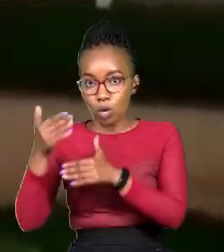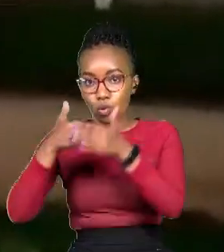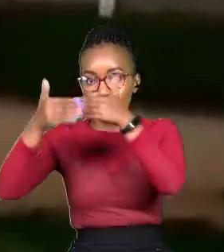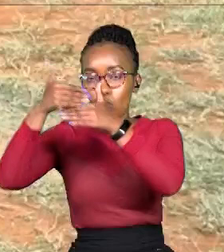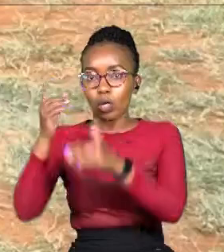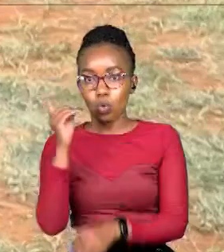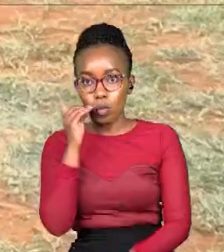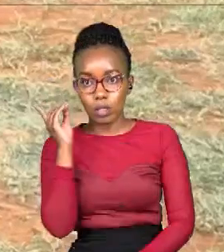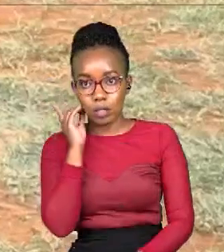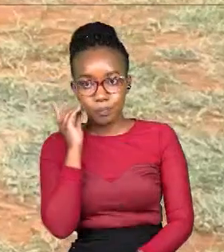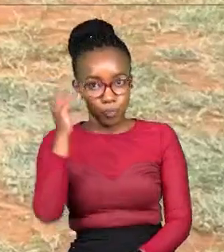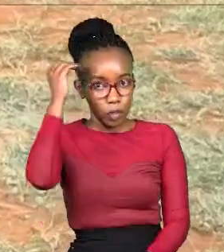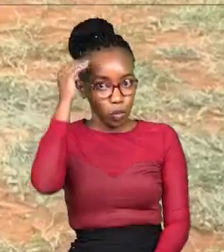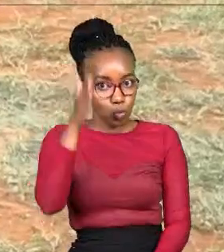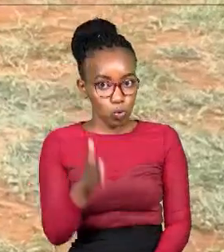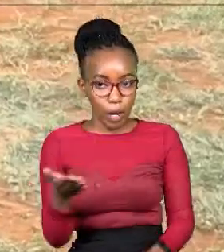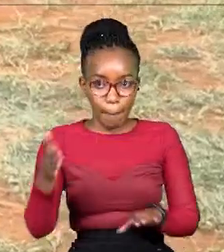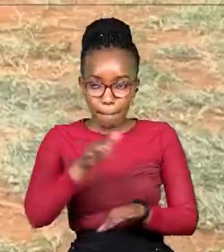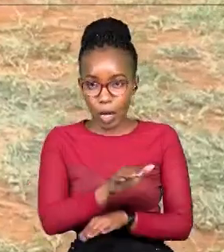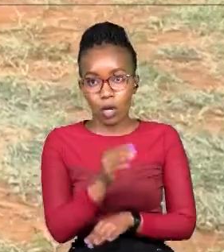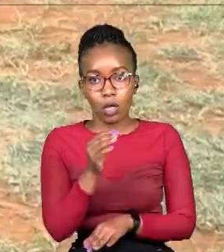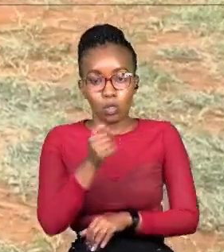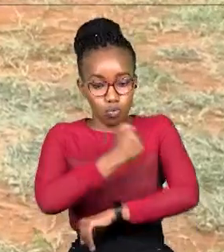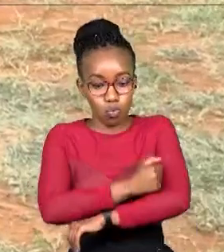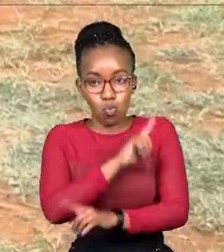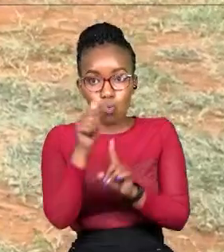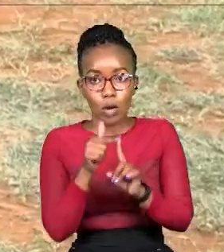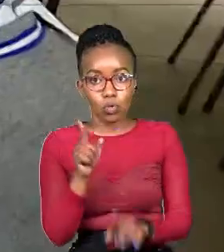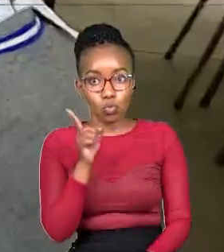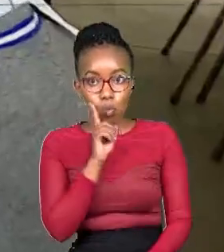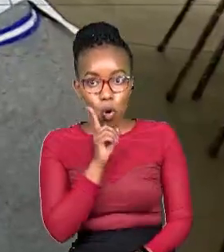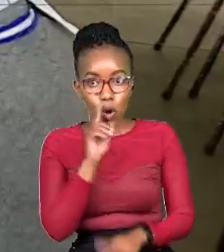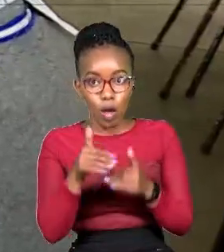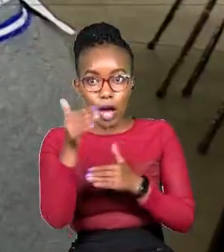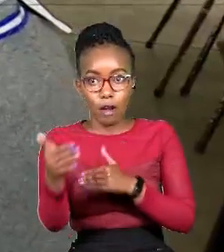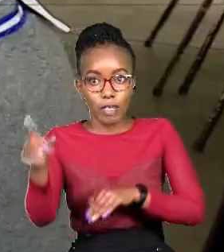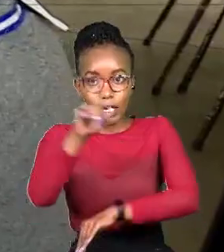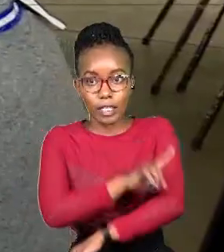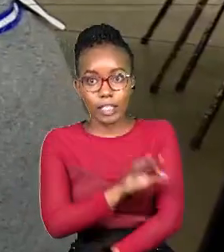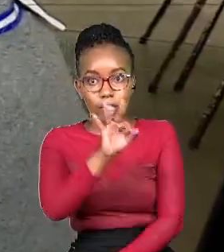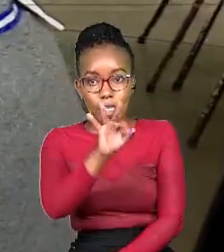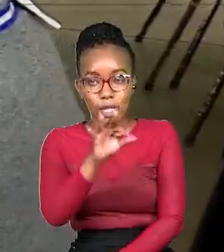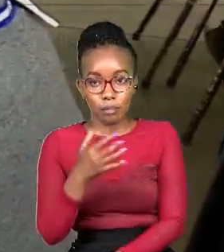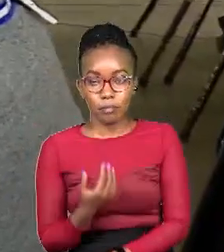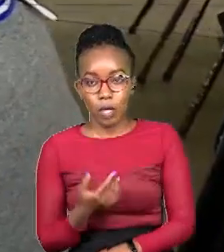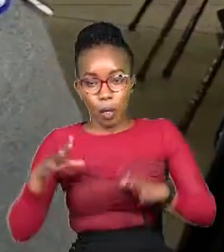dormitories. Students are supposed to report back to school tomorrow after a 3-day midterm amidst worry by